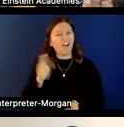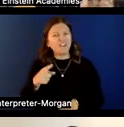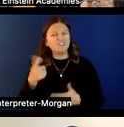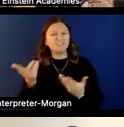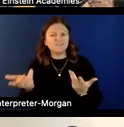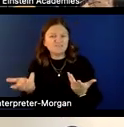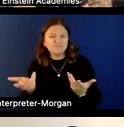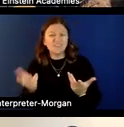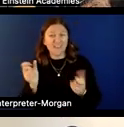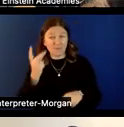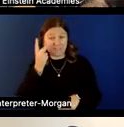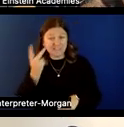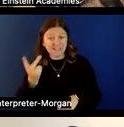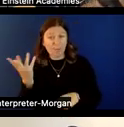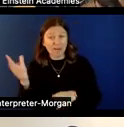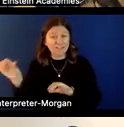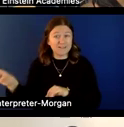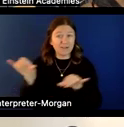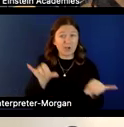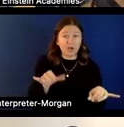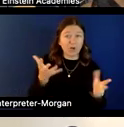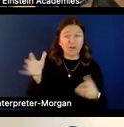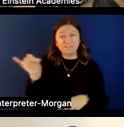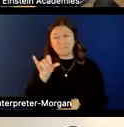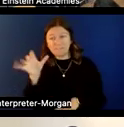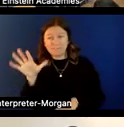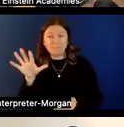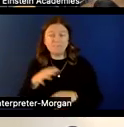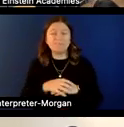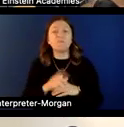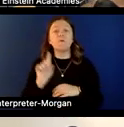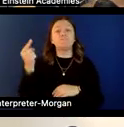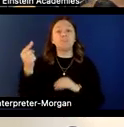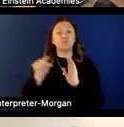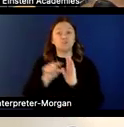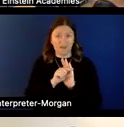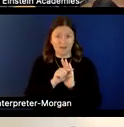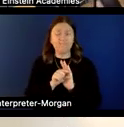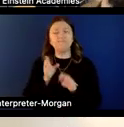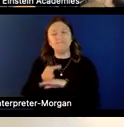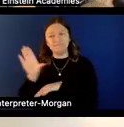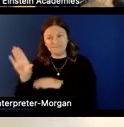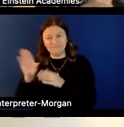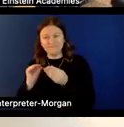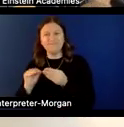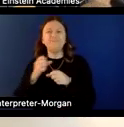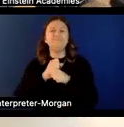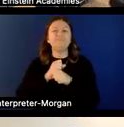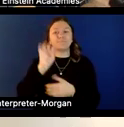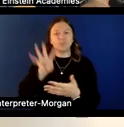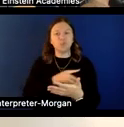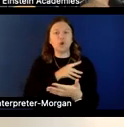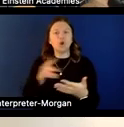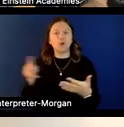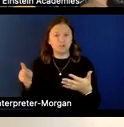is similar or what is the same? So first grade, after your comment, they made this chart where the yellow one, so